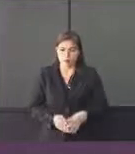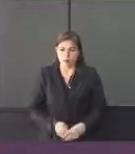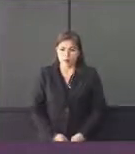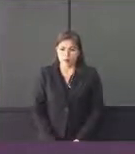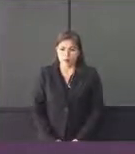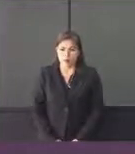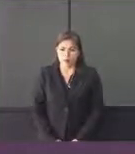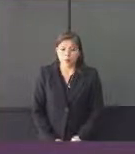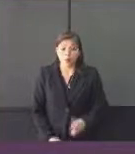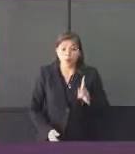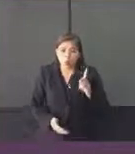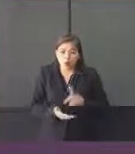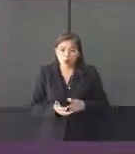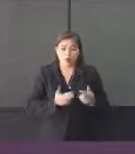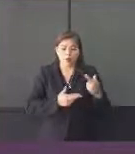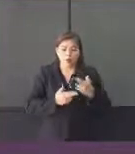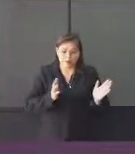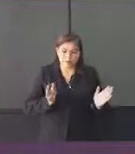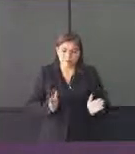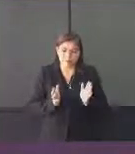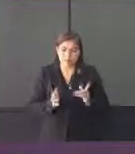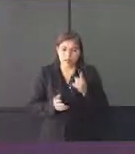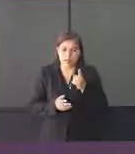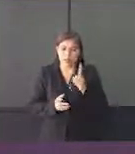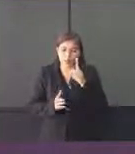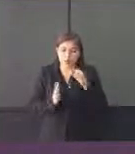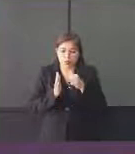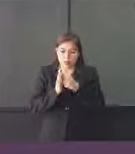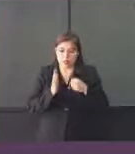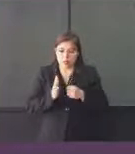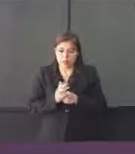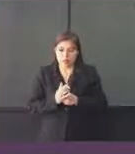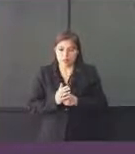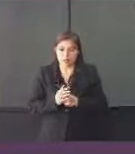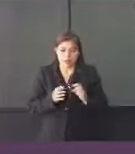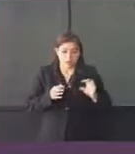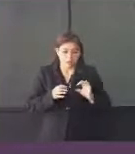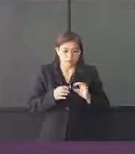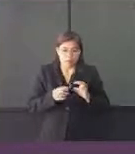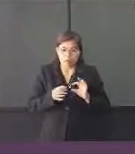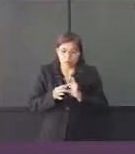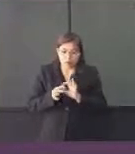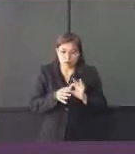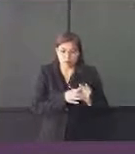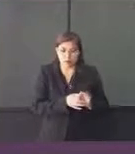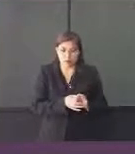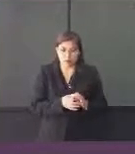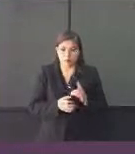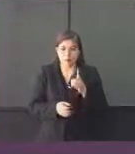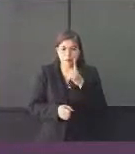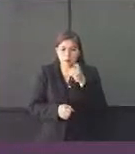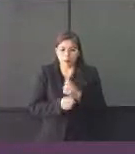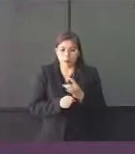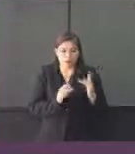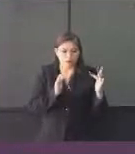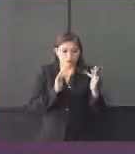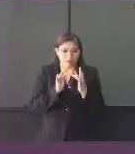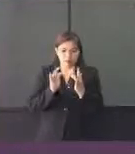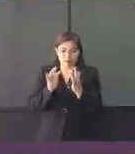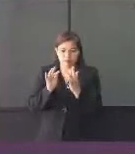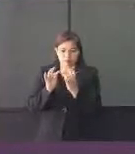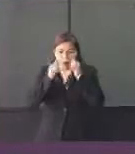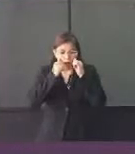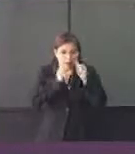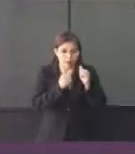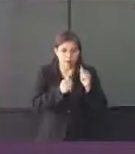City. We reactivated and strengthened a system of first